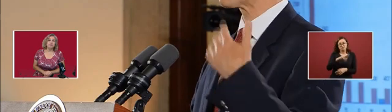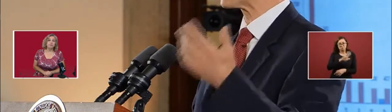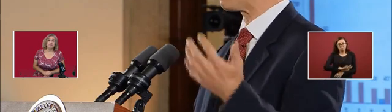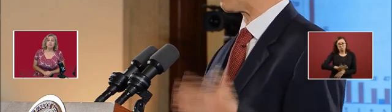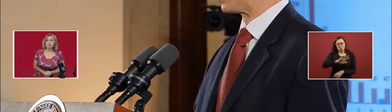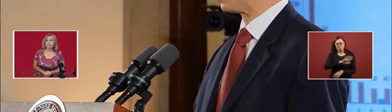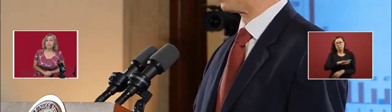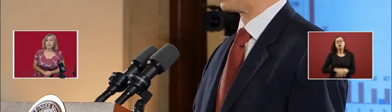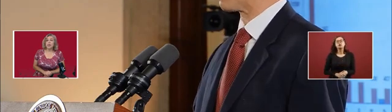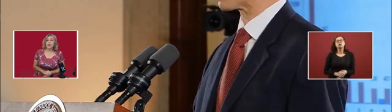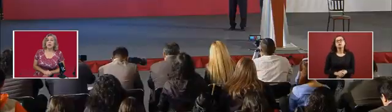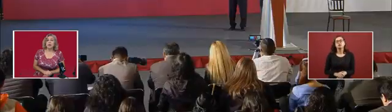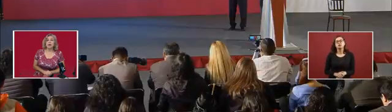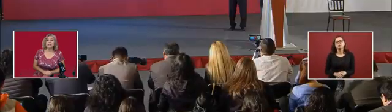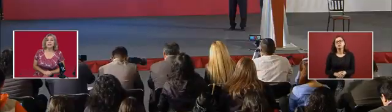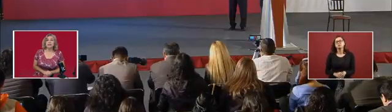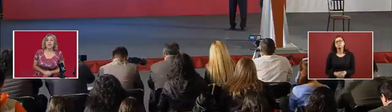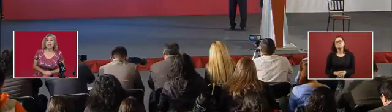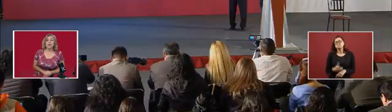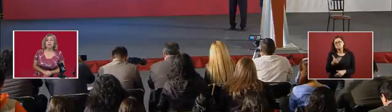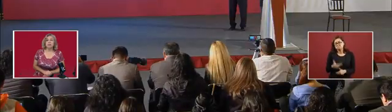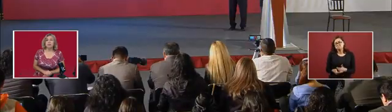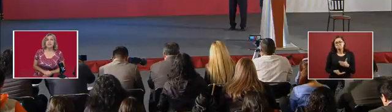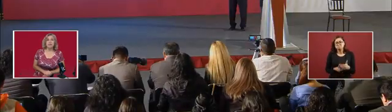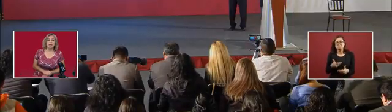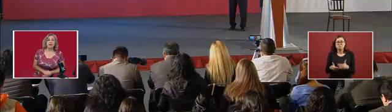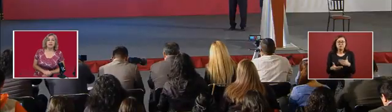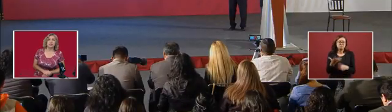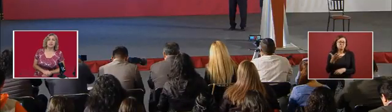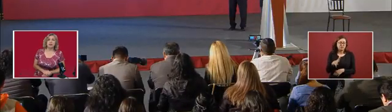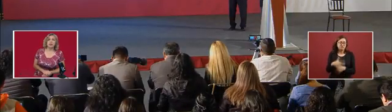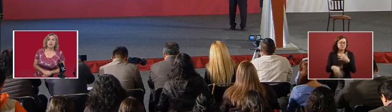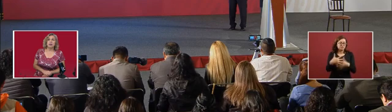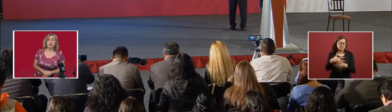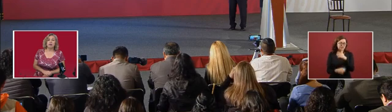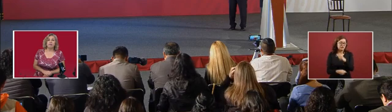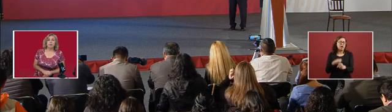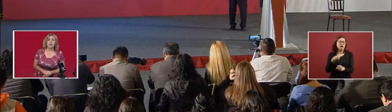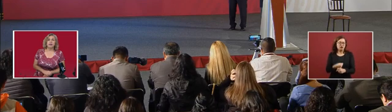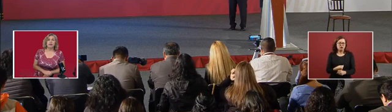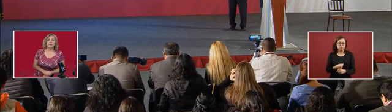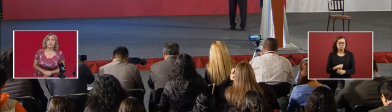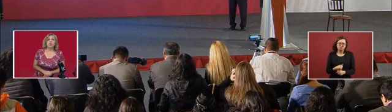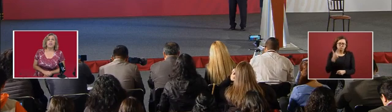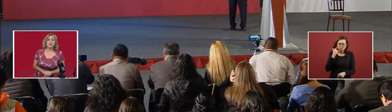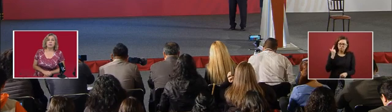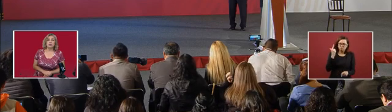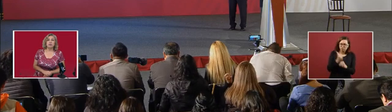Anywhere where there is 1,800 in below